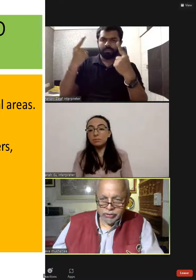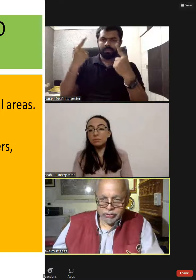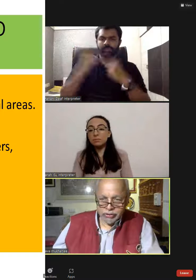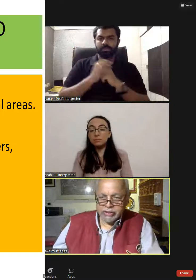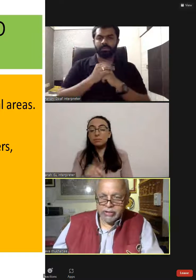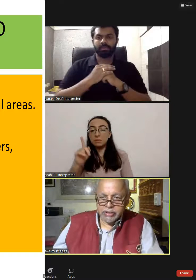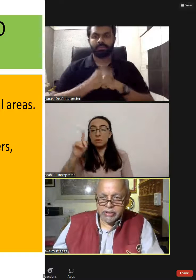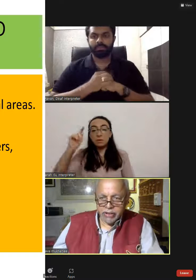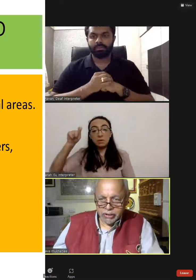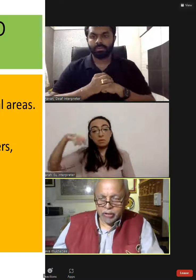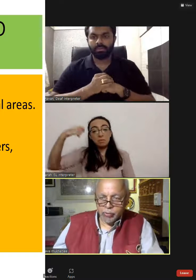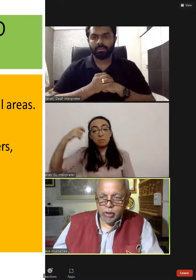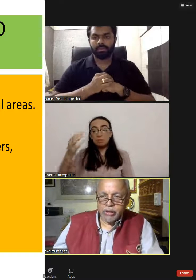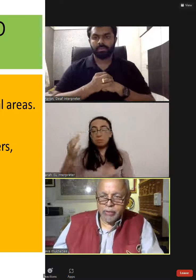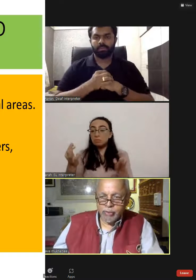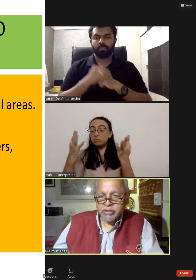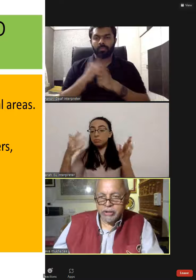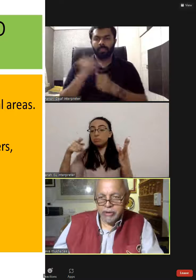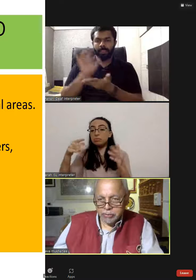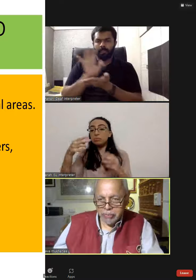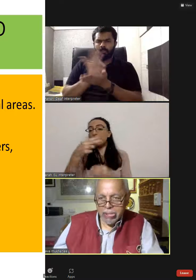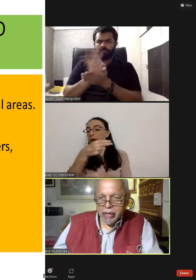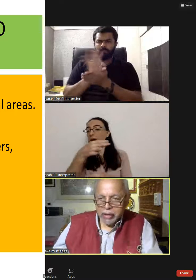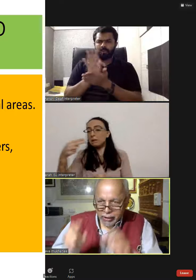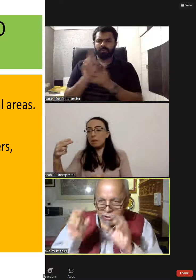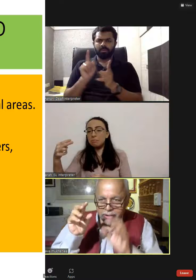filmmakers, Satyajit Ray, it's called Pathir Panchali.